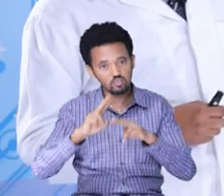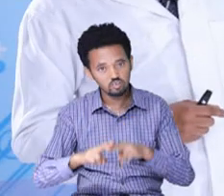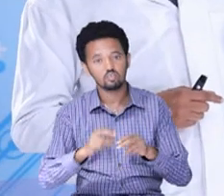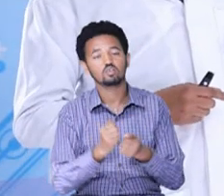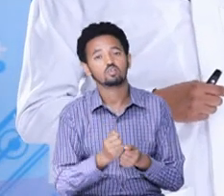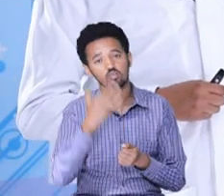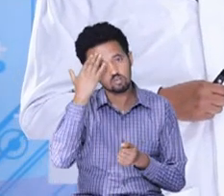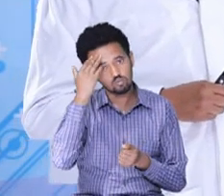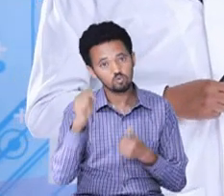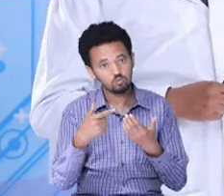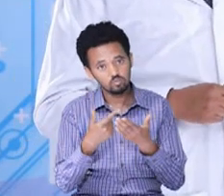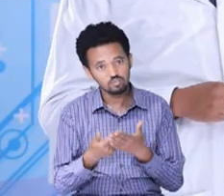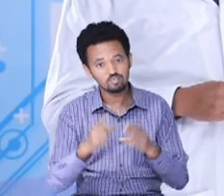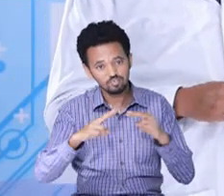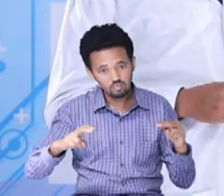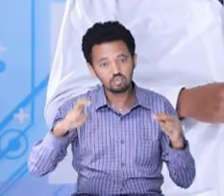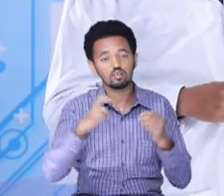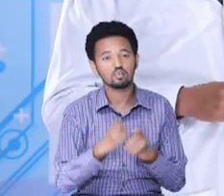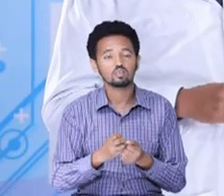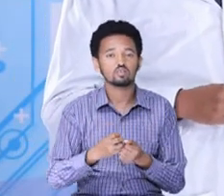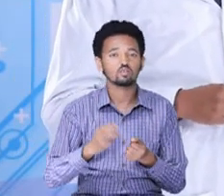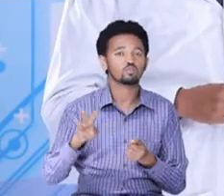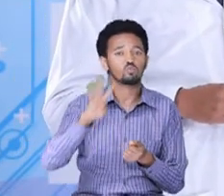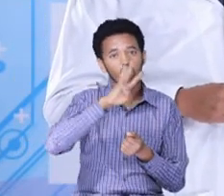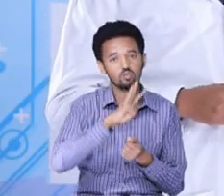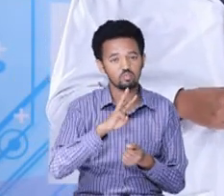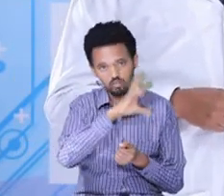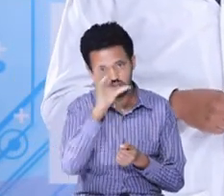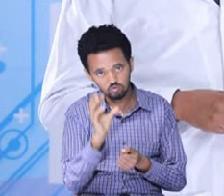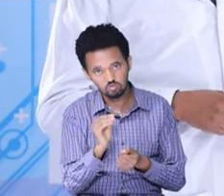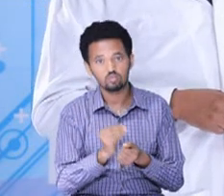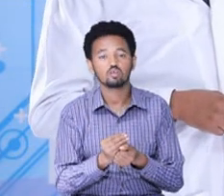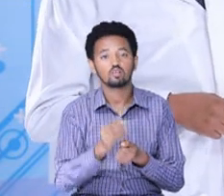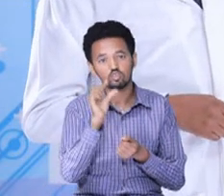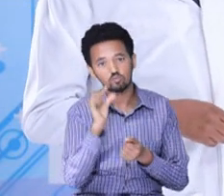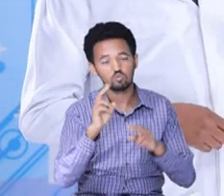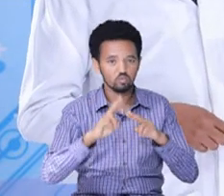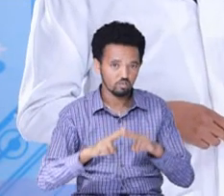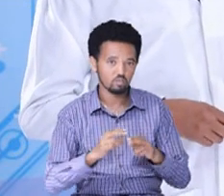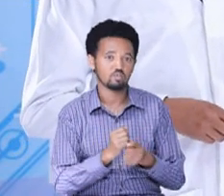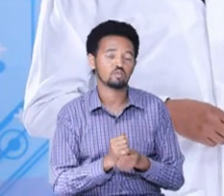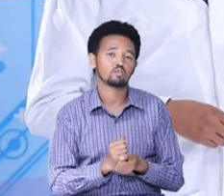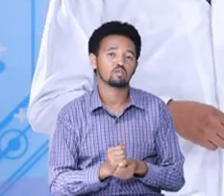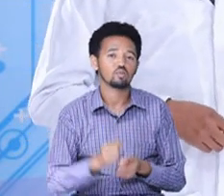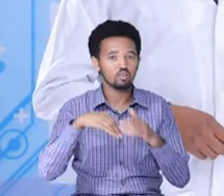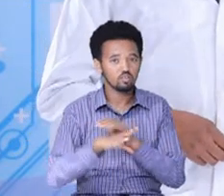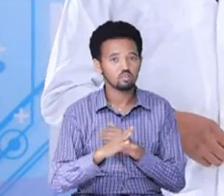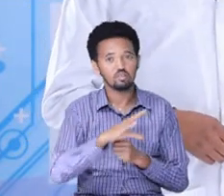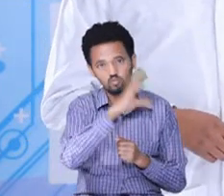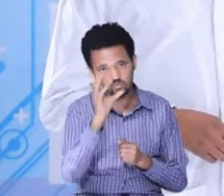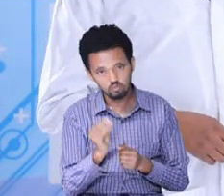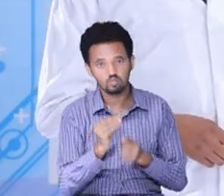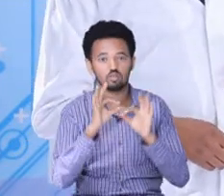While non-violent form of struggle in the Western Africa because of small white settlers. It was an African struggle